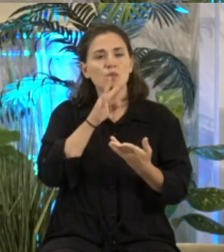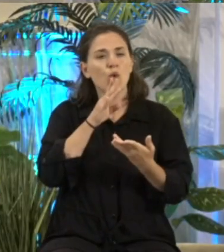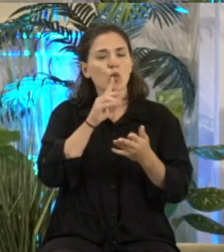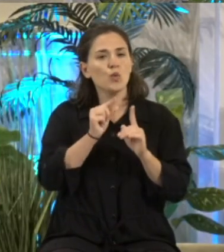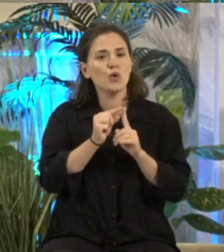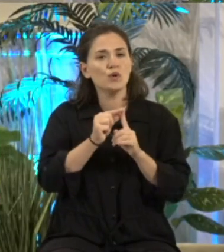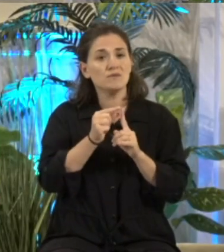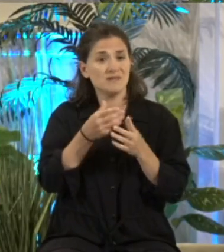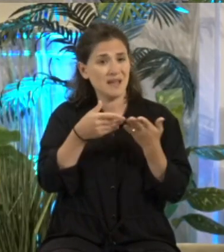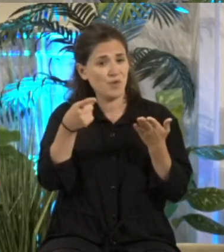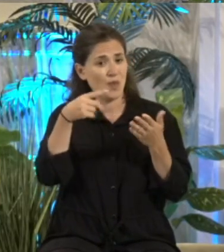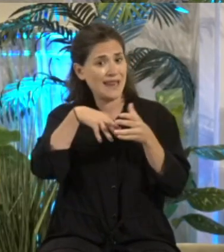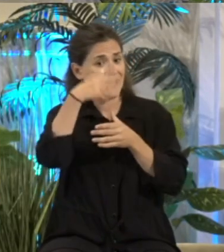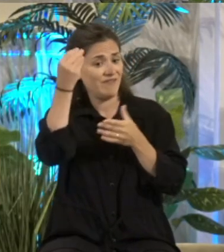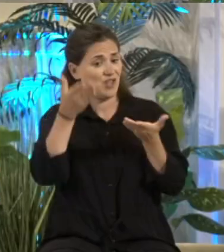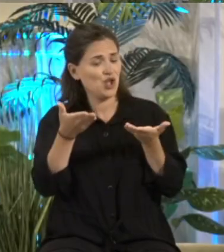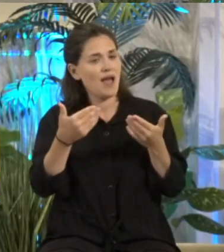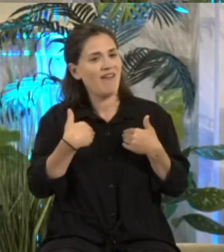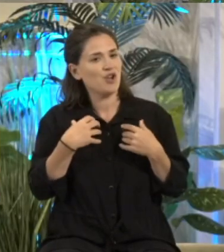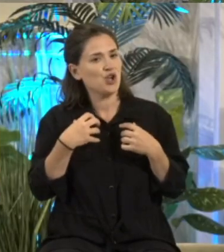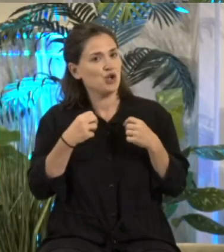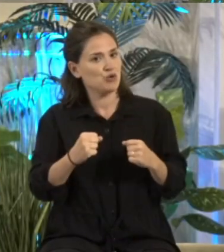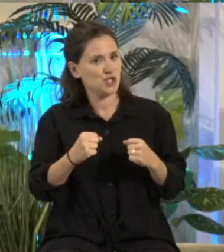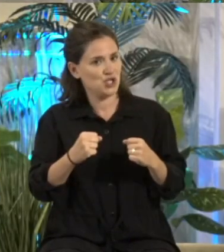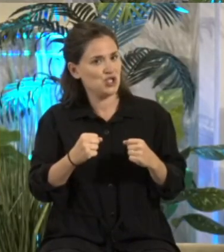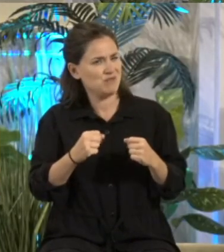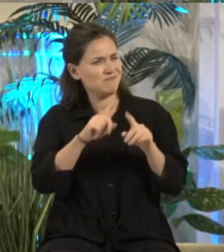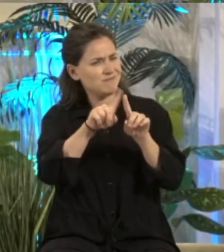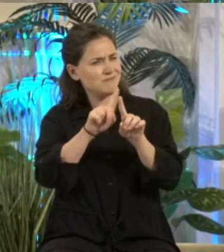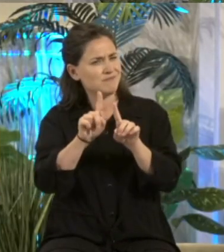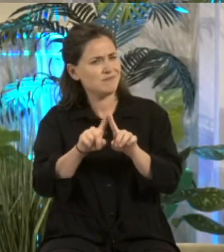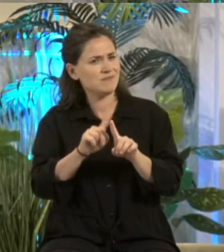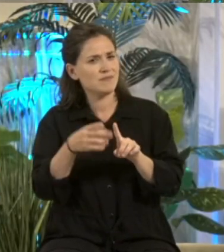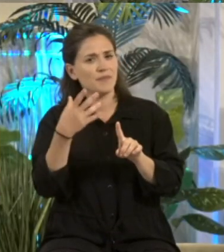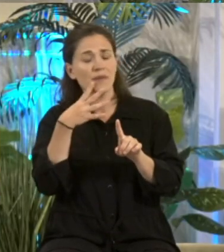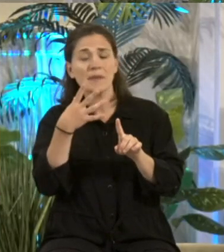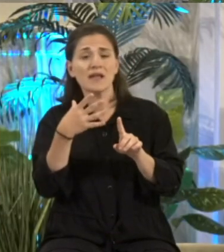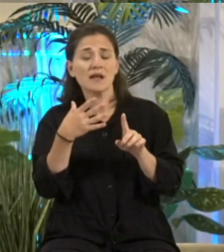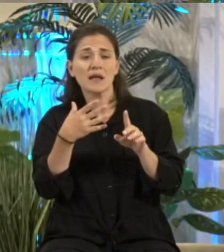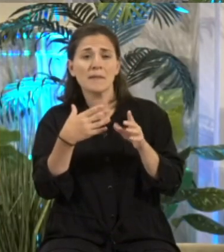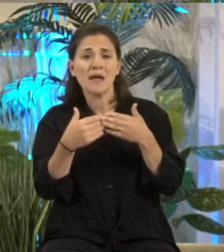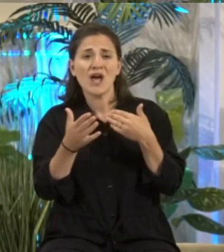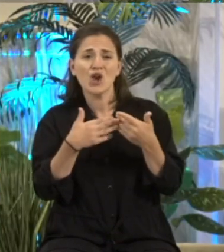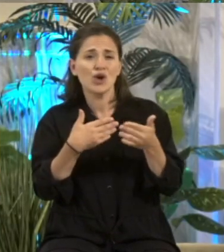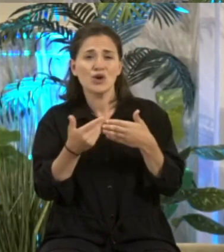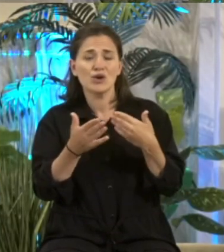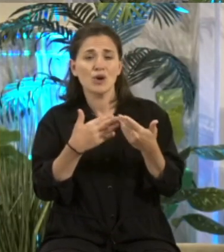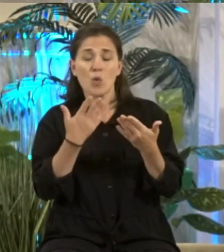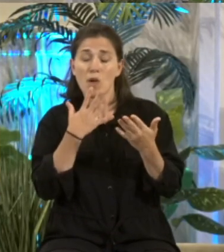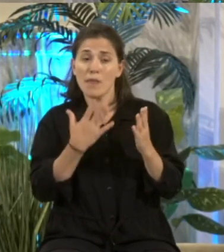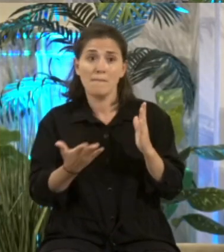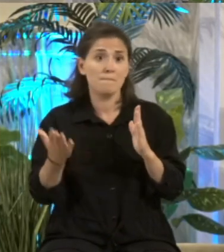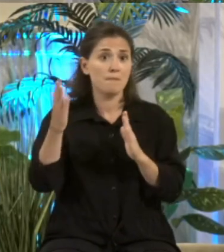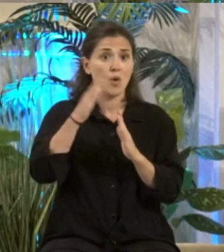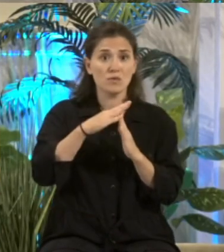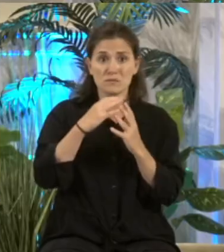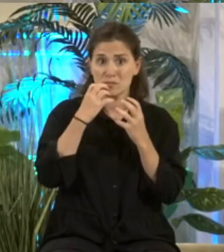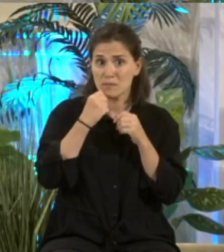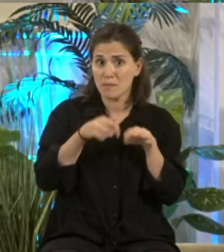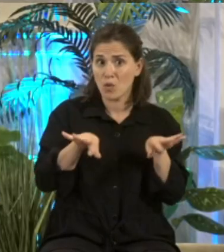kindness, some with courage. What matters most is not your title, but the heart behind what you